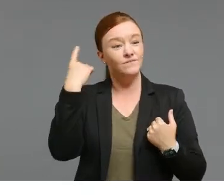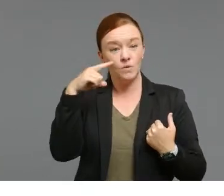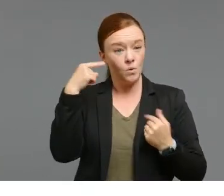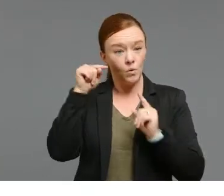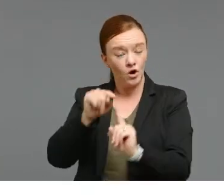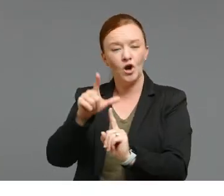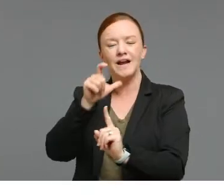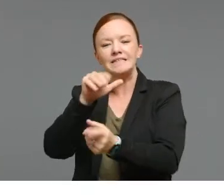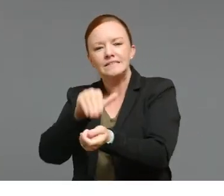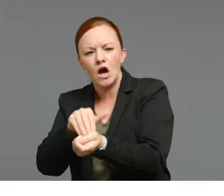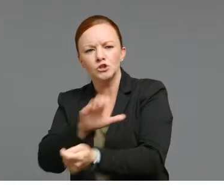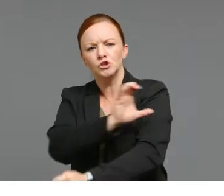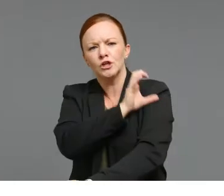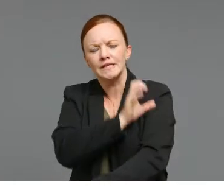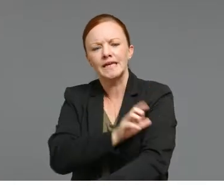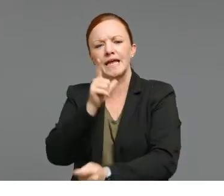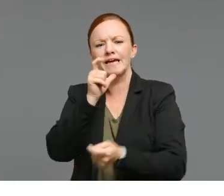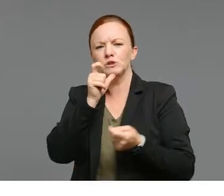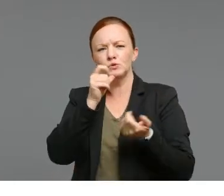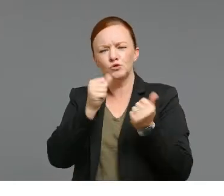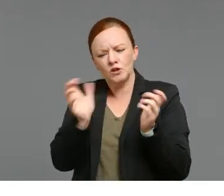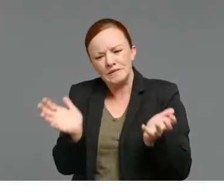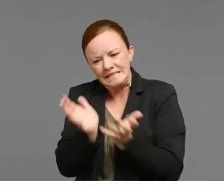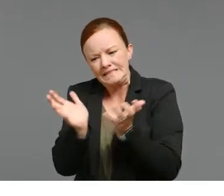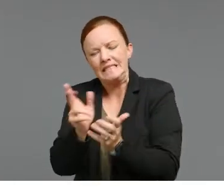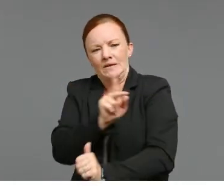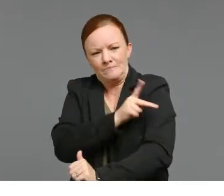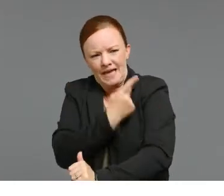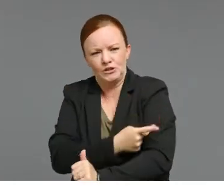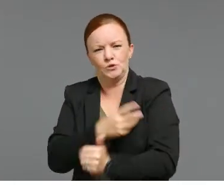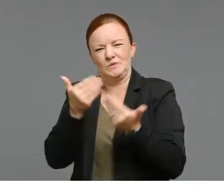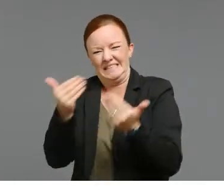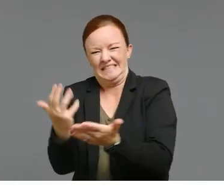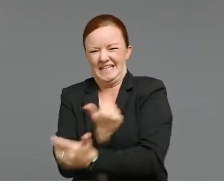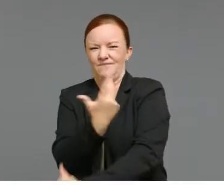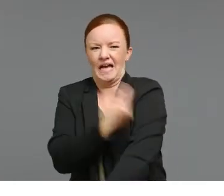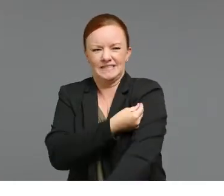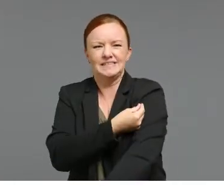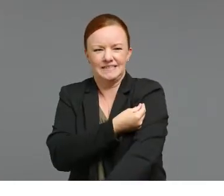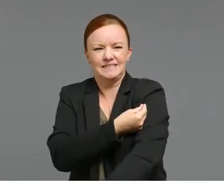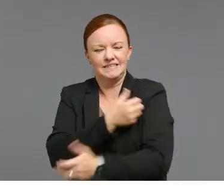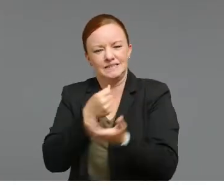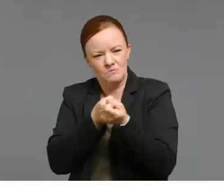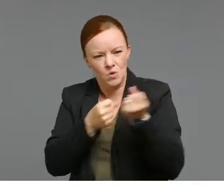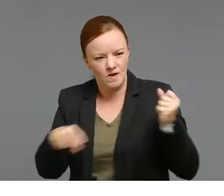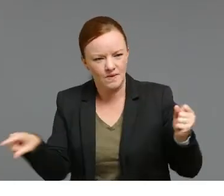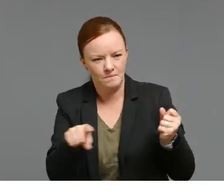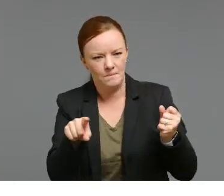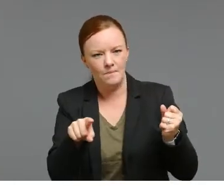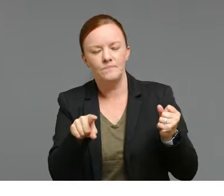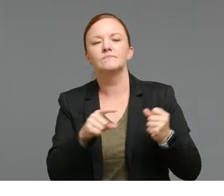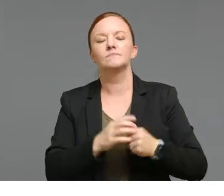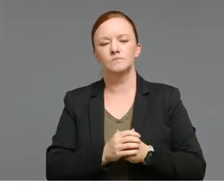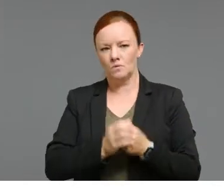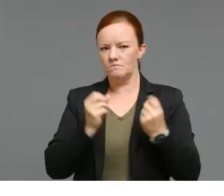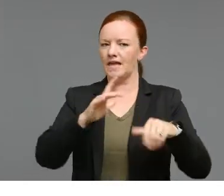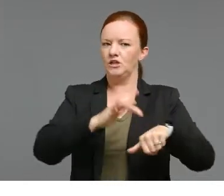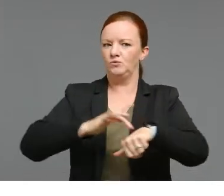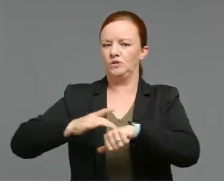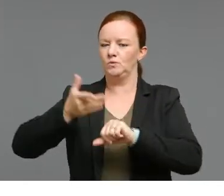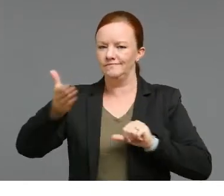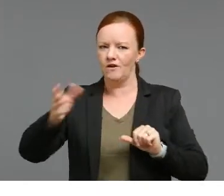importance of the COVID-19 vaccine with their patients. So there's a lot of resources that are available on our communications webpage.